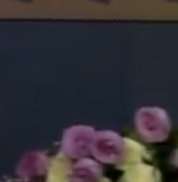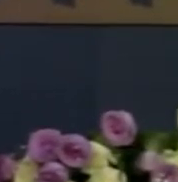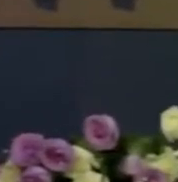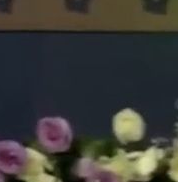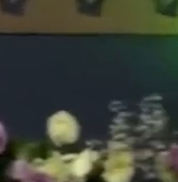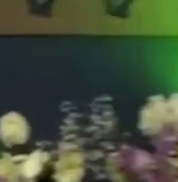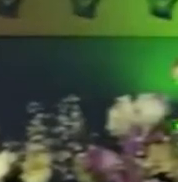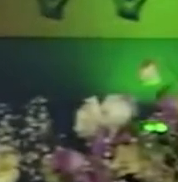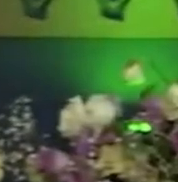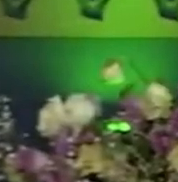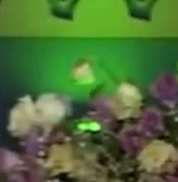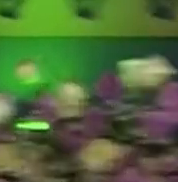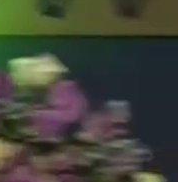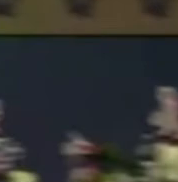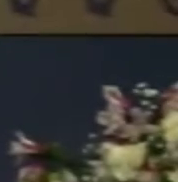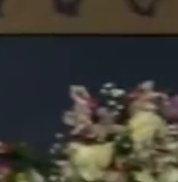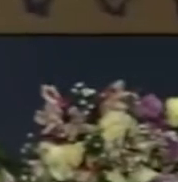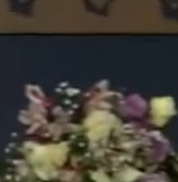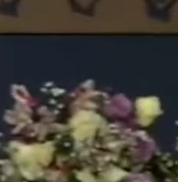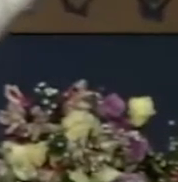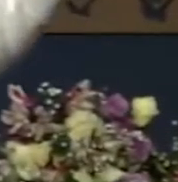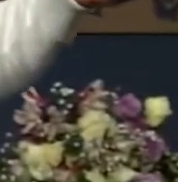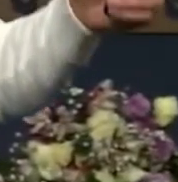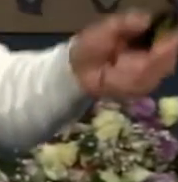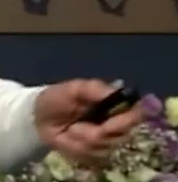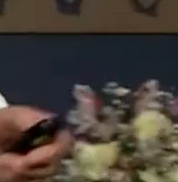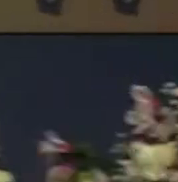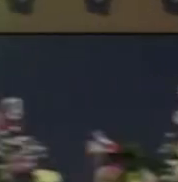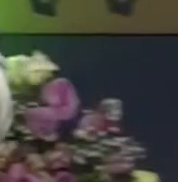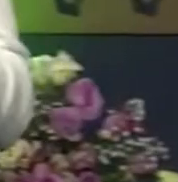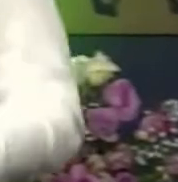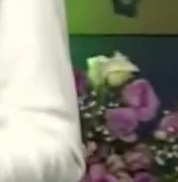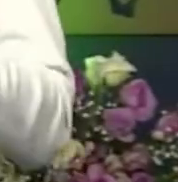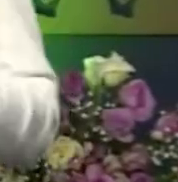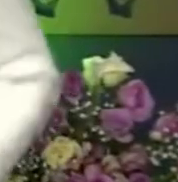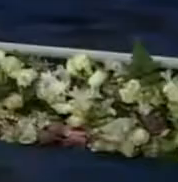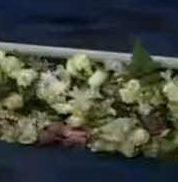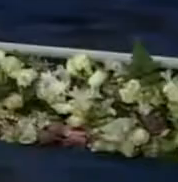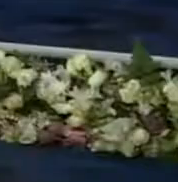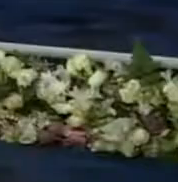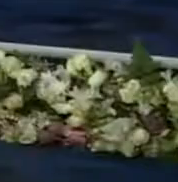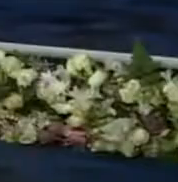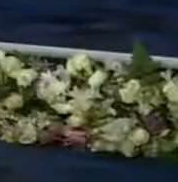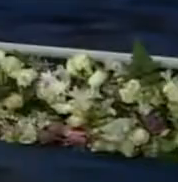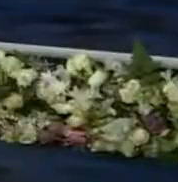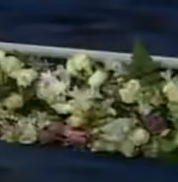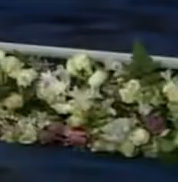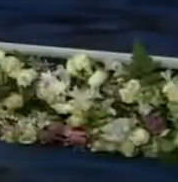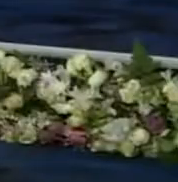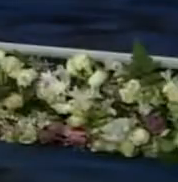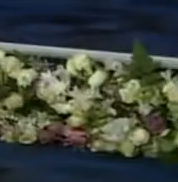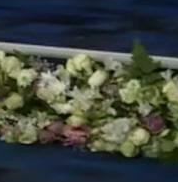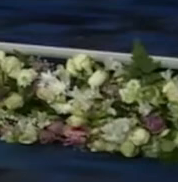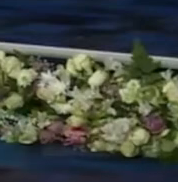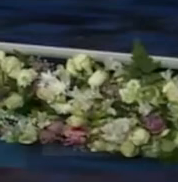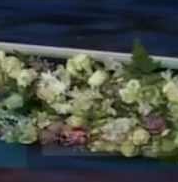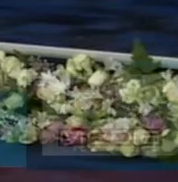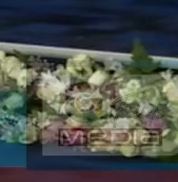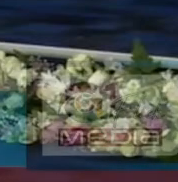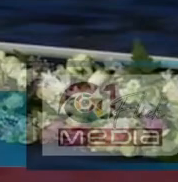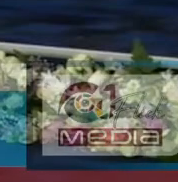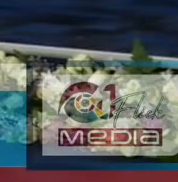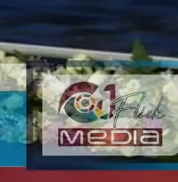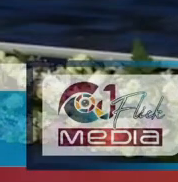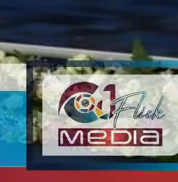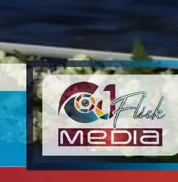you been drinking your water, your 2 liters of water, and exercising at least 30 minutes or more